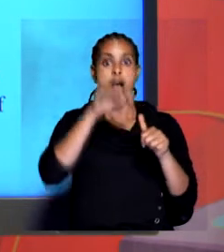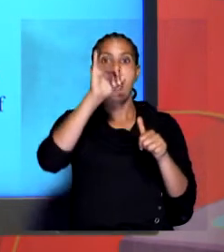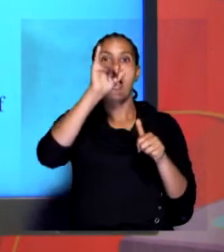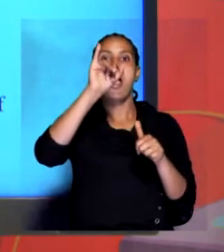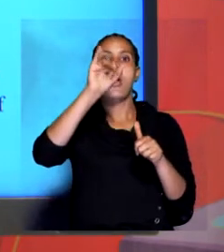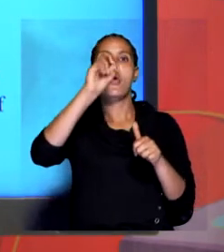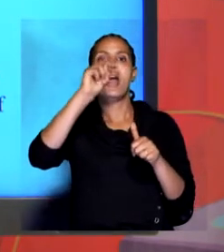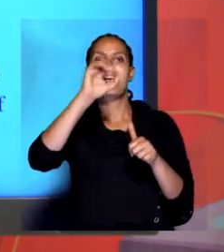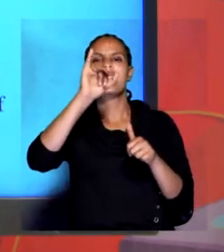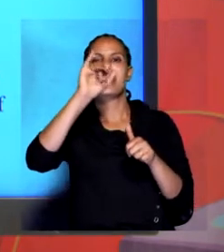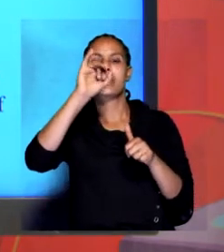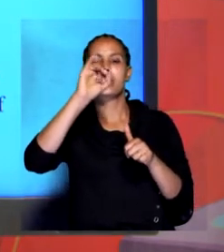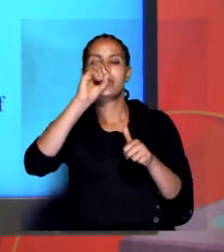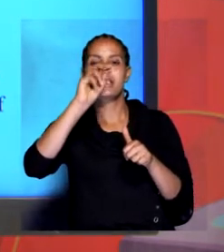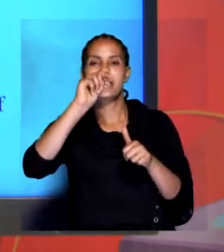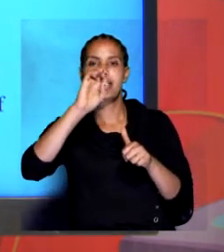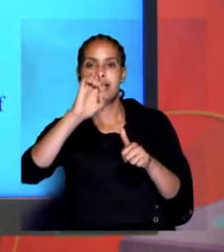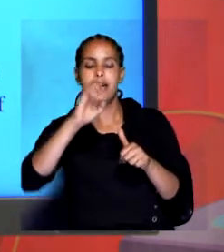Ionization energy.